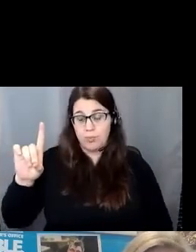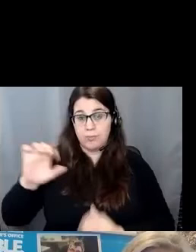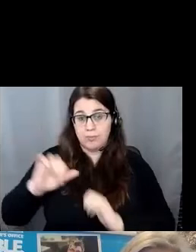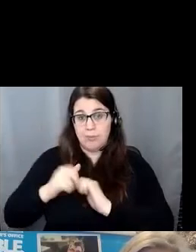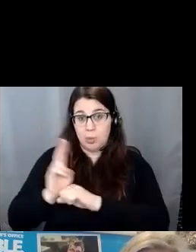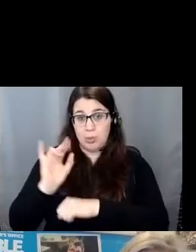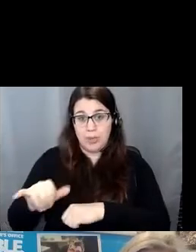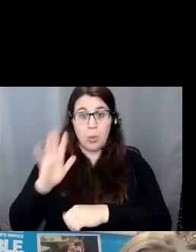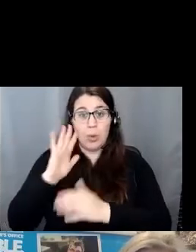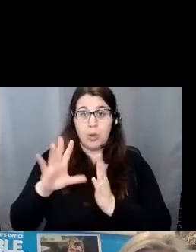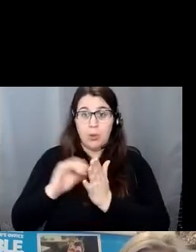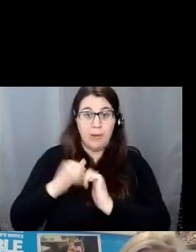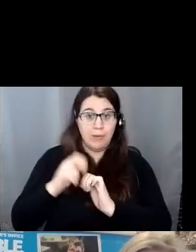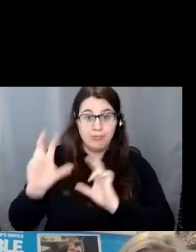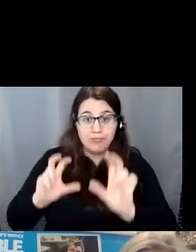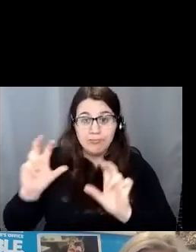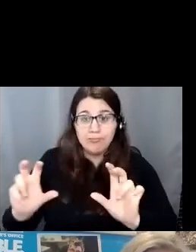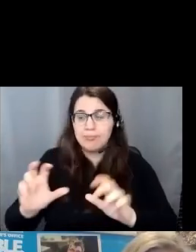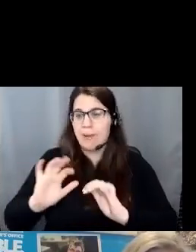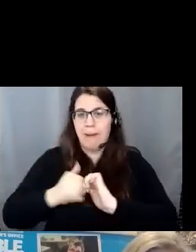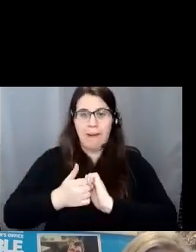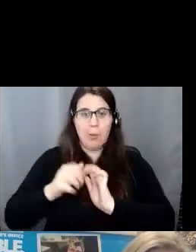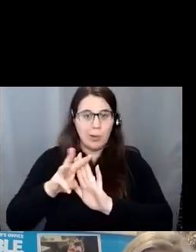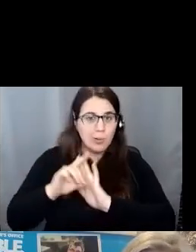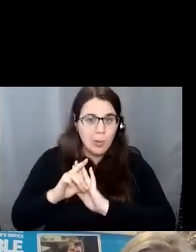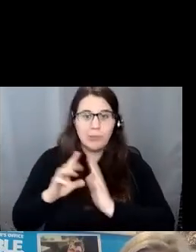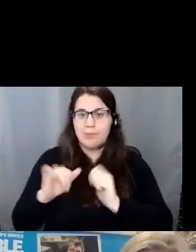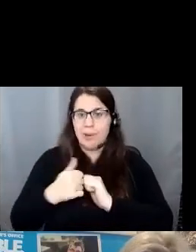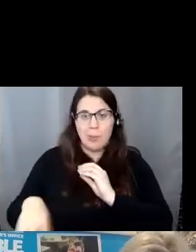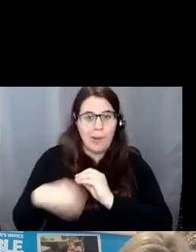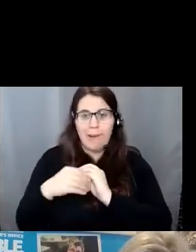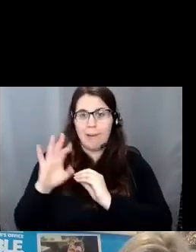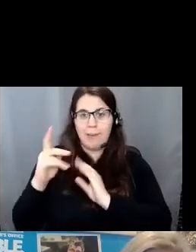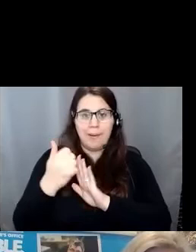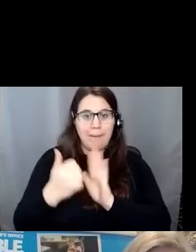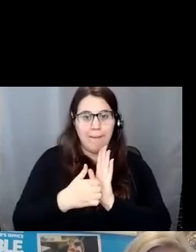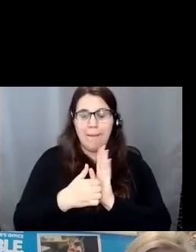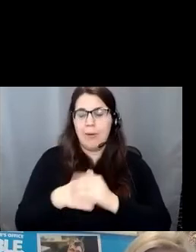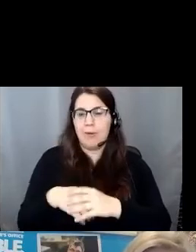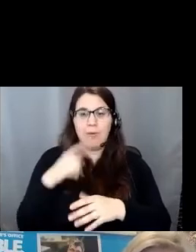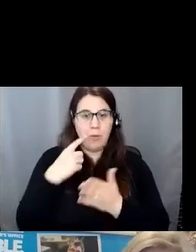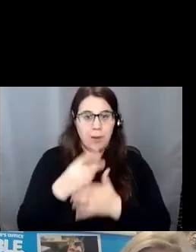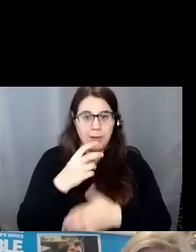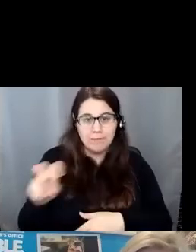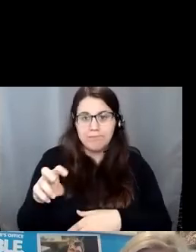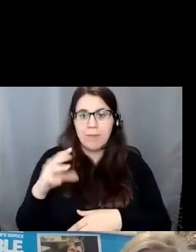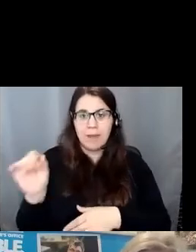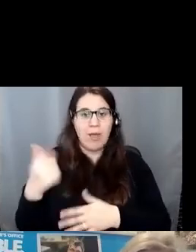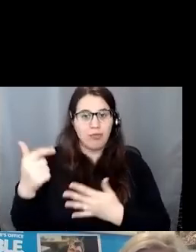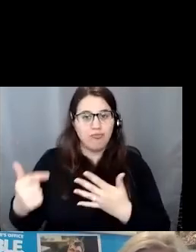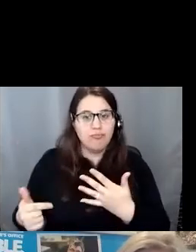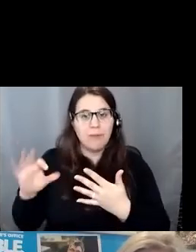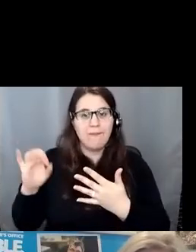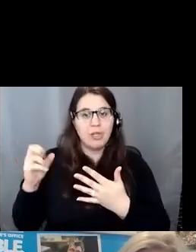and withdrawals, how to add a bank account for making electronic funds transfers, and additional features and tips will